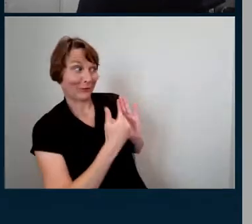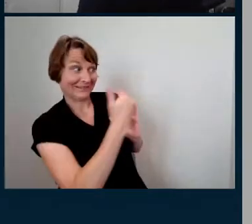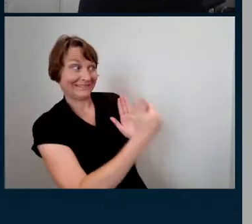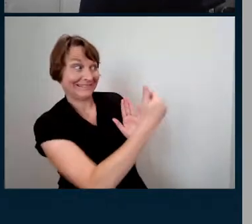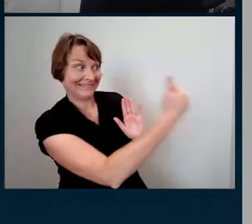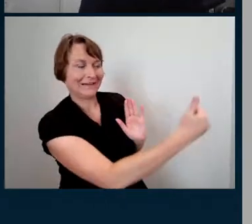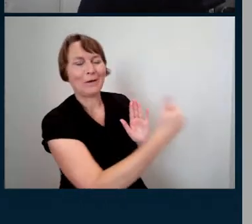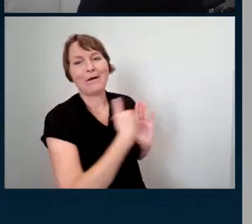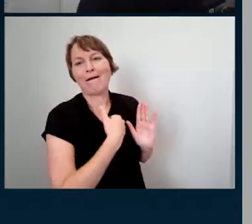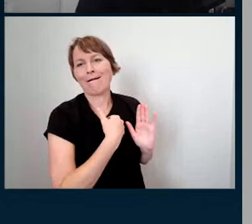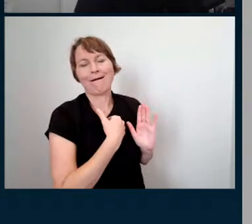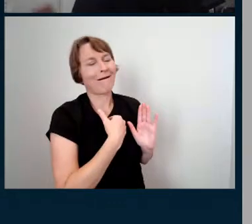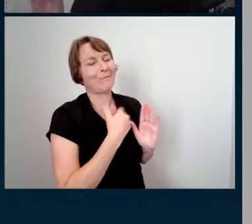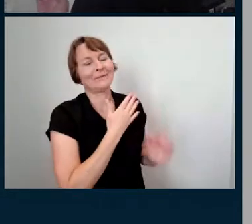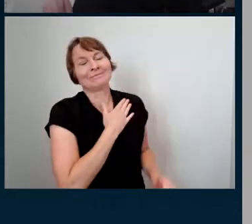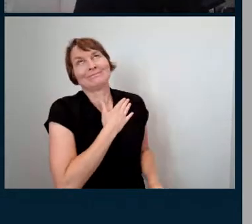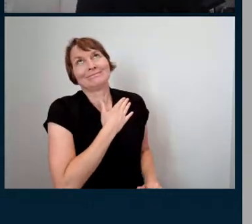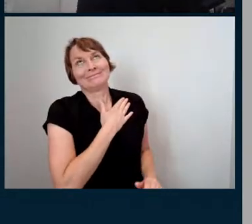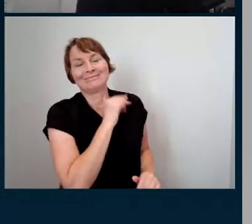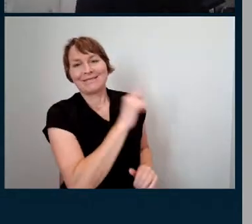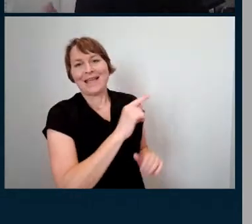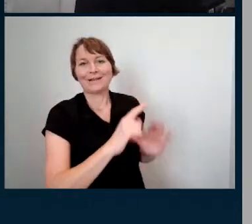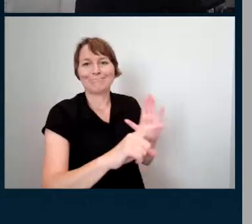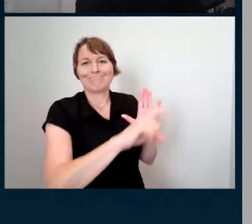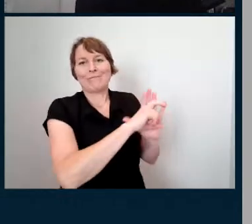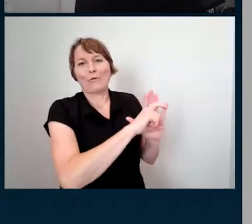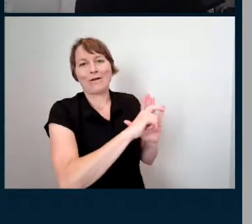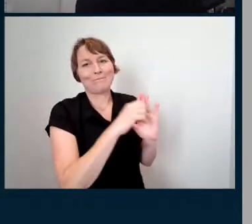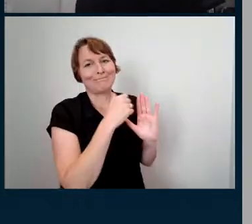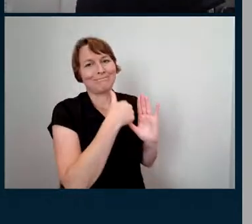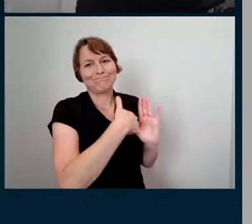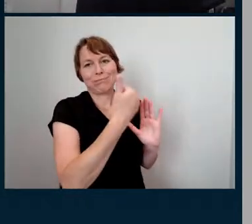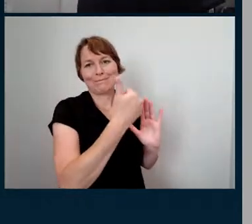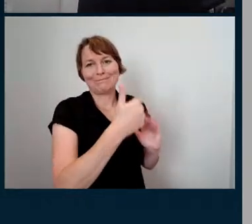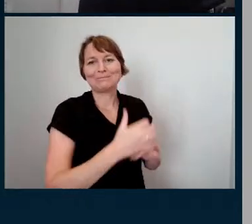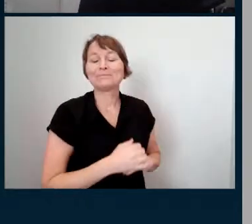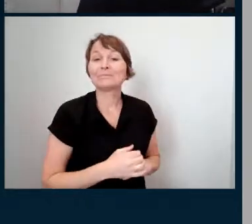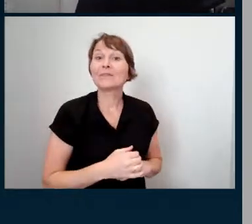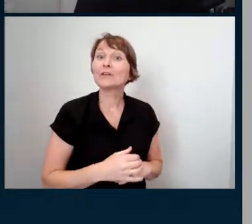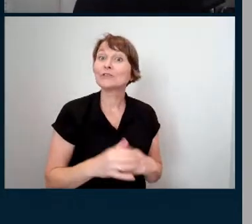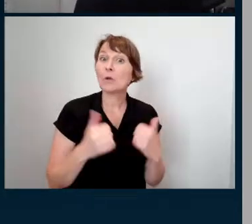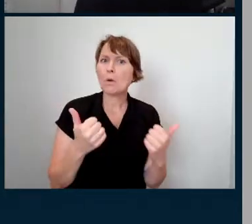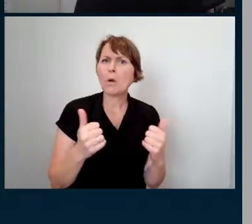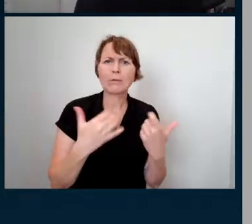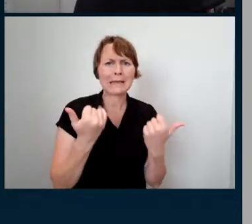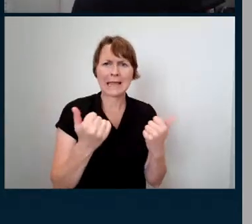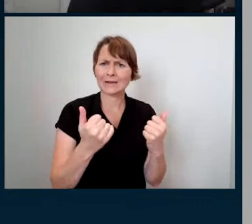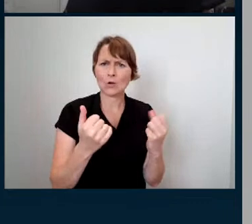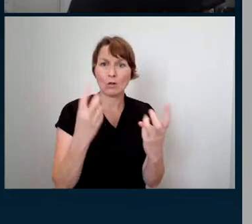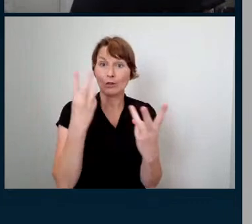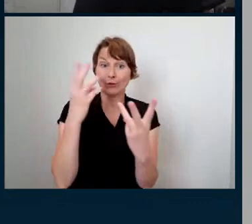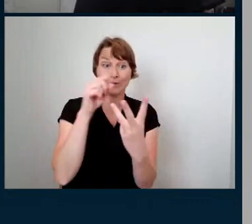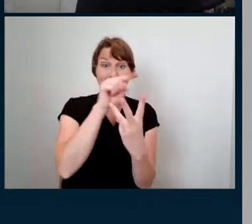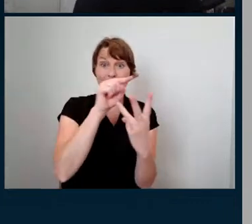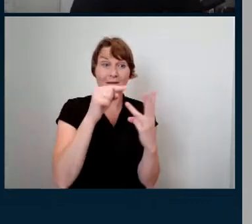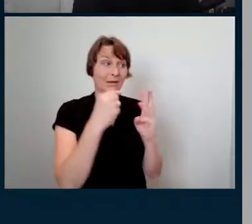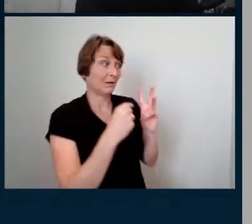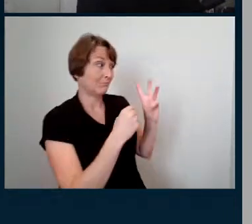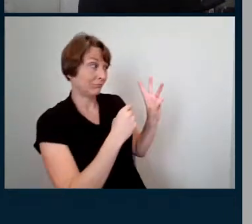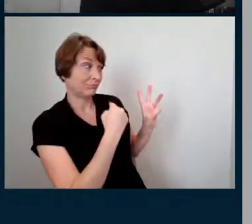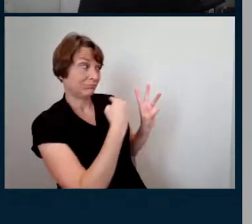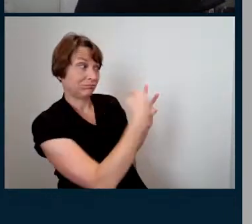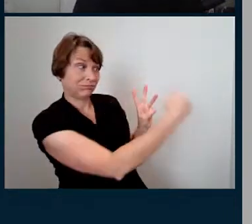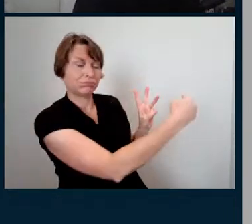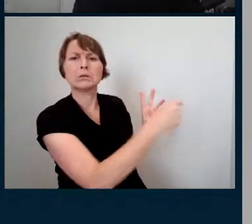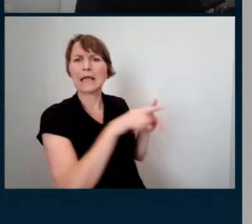own for me. I really love that logo. The great thing is you can run them all in parallel. So you can have them all on your computer. If you have a problem with one of them, you